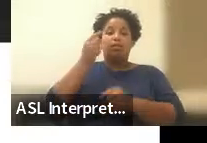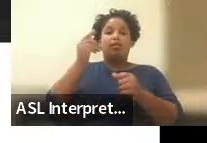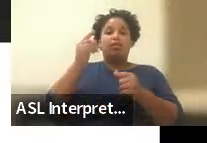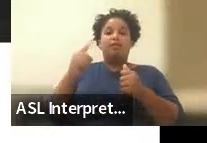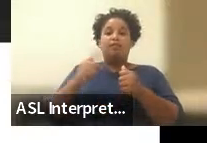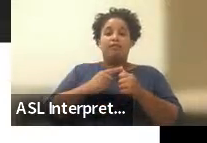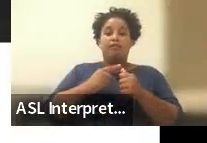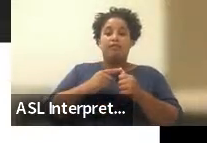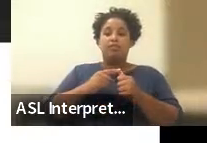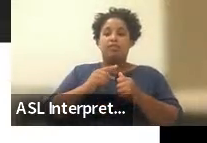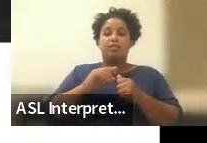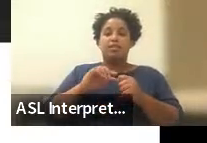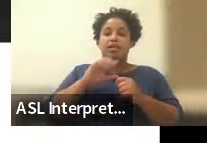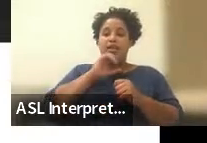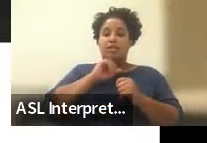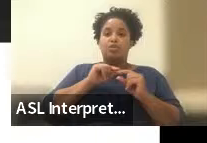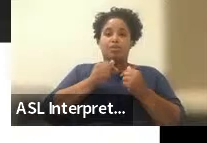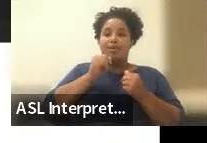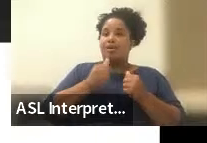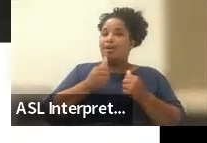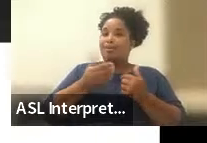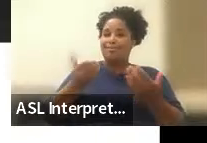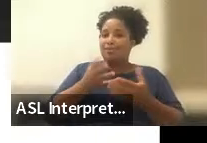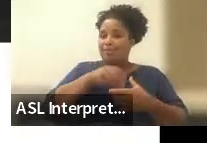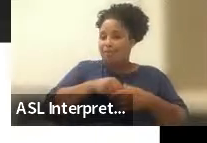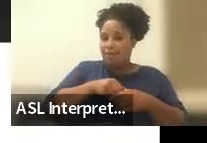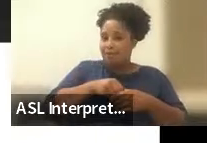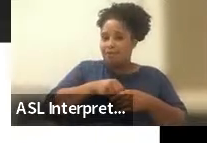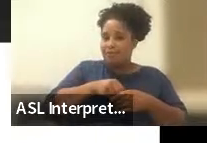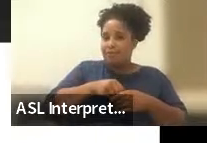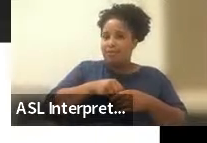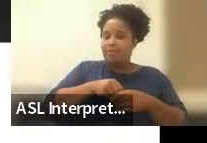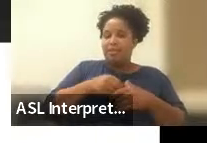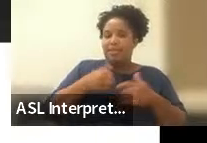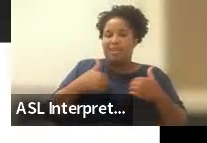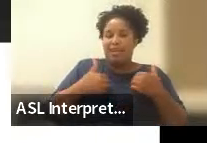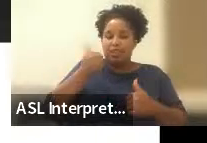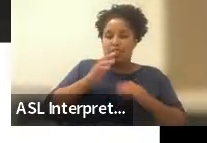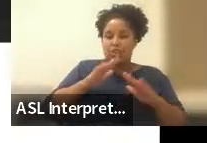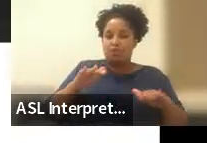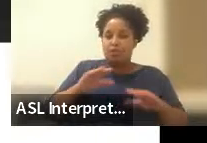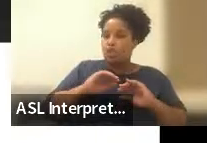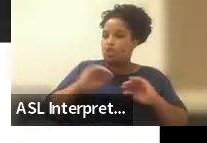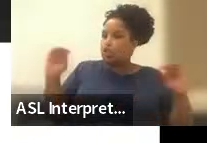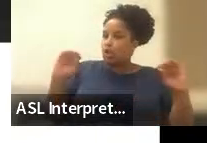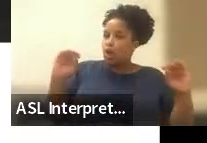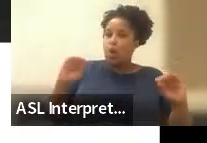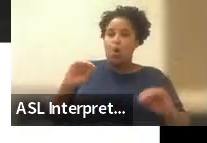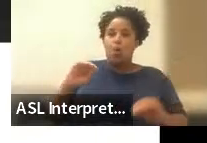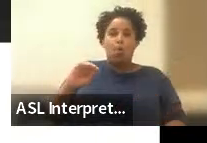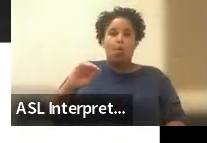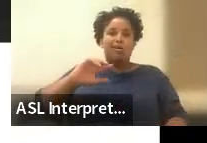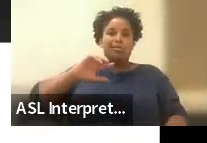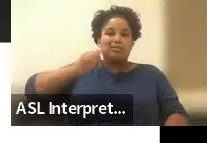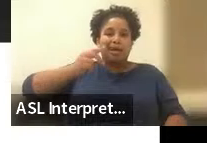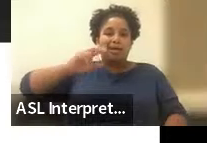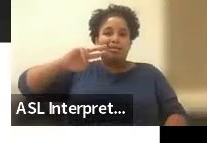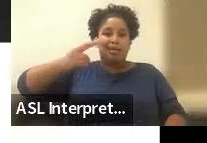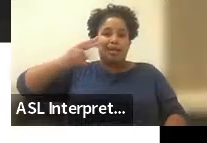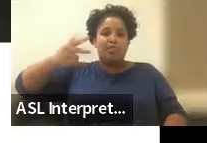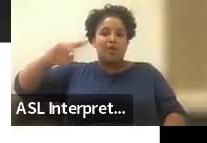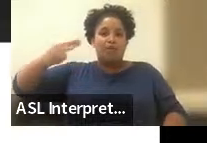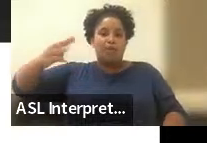The age group that's not covered here, so the youngest children, there's no booster yet recommended for them, kids under